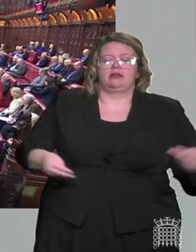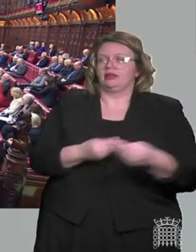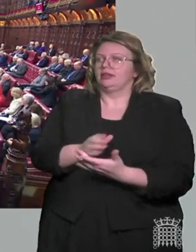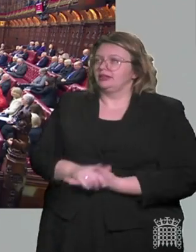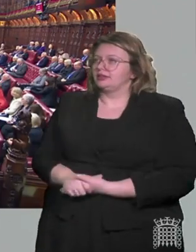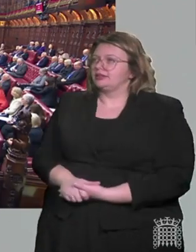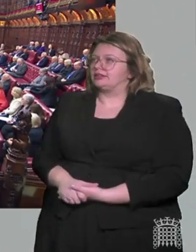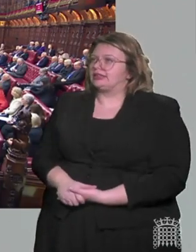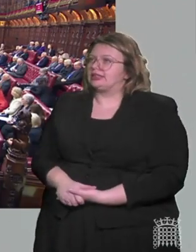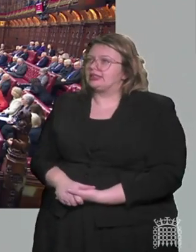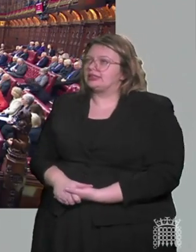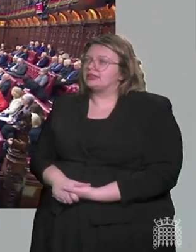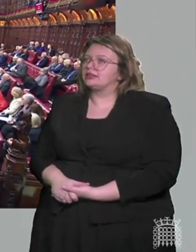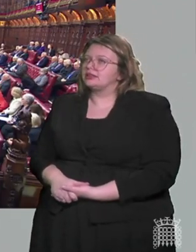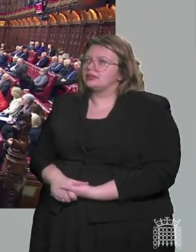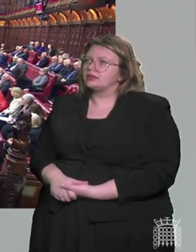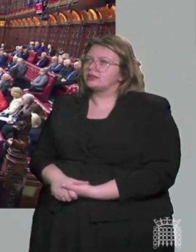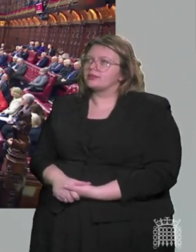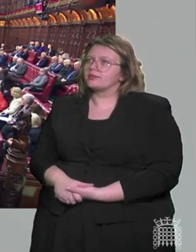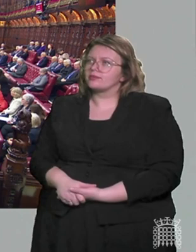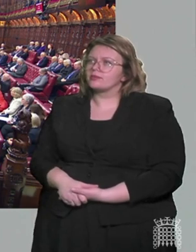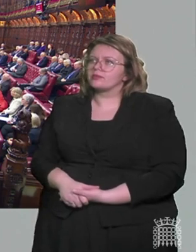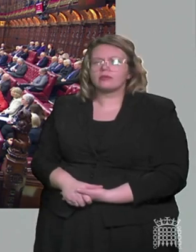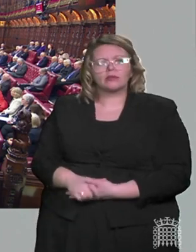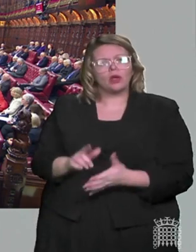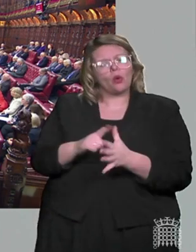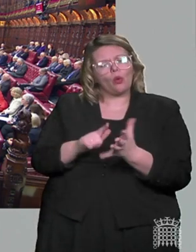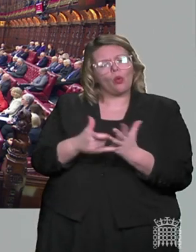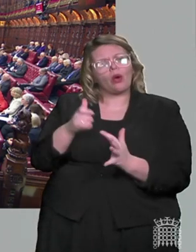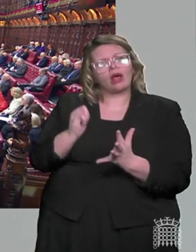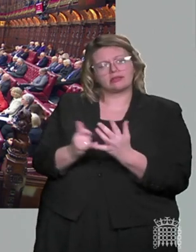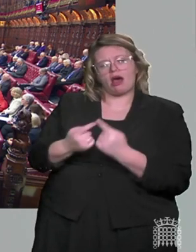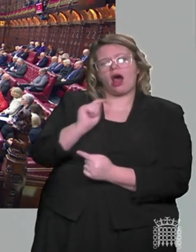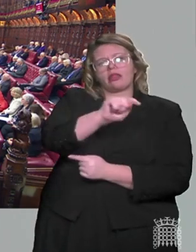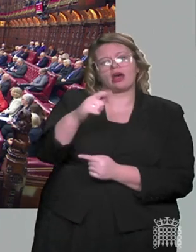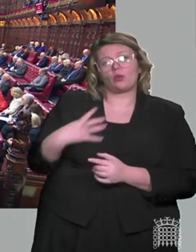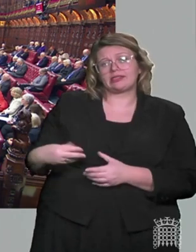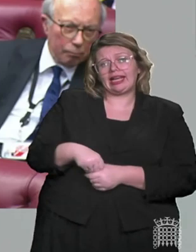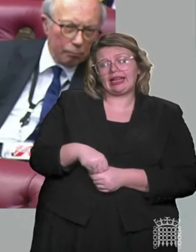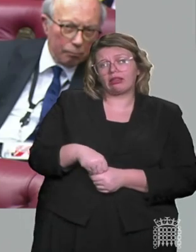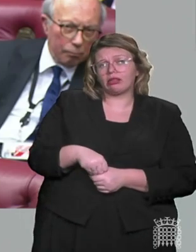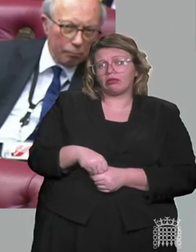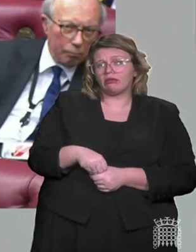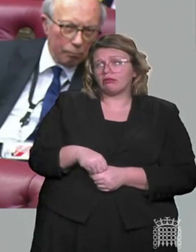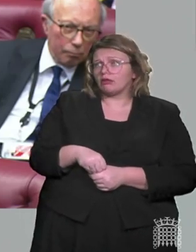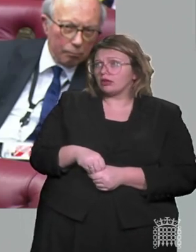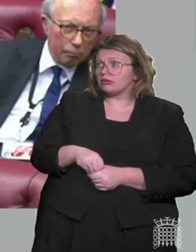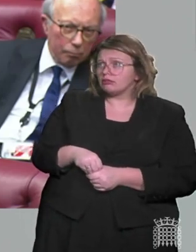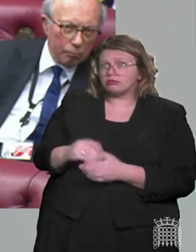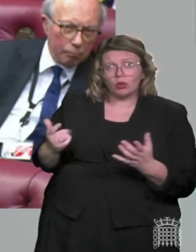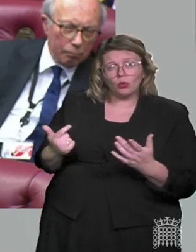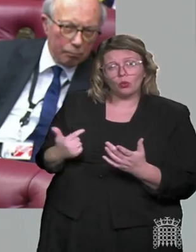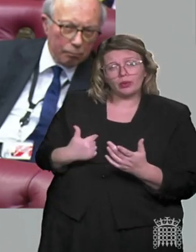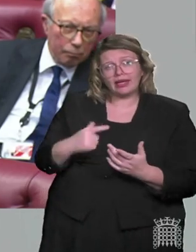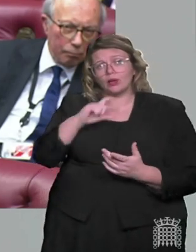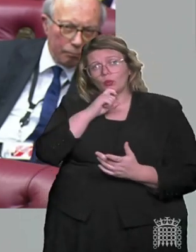Are any other countries applying to join the AUKUS partnership, and are we thinking of applying to